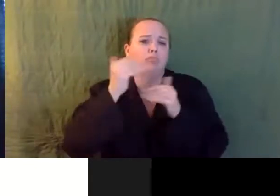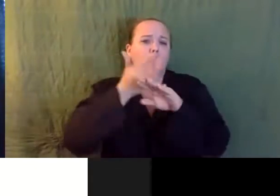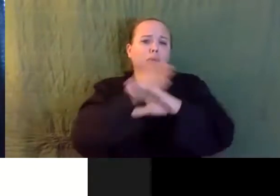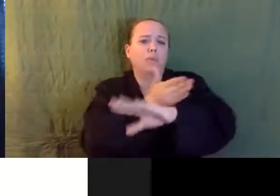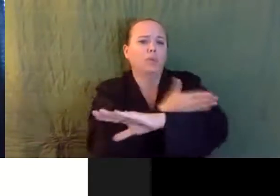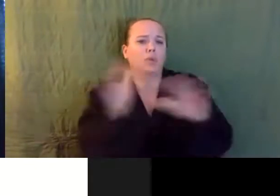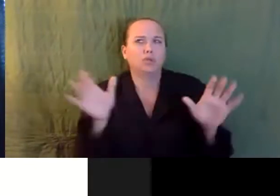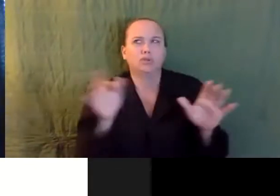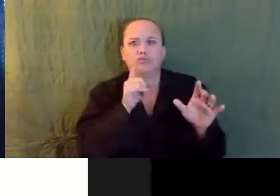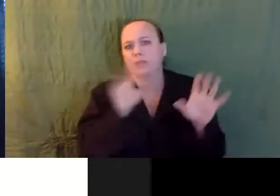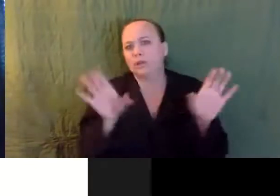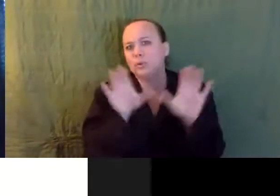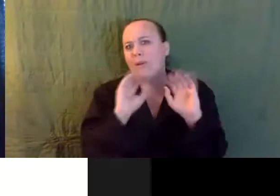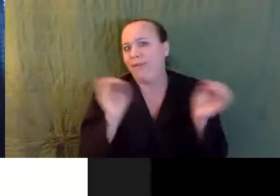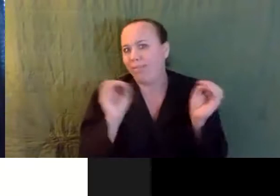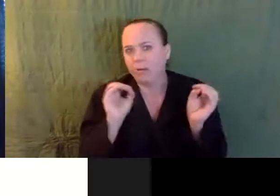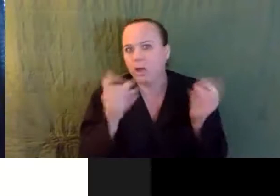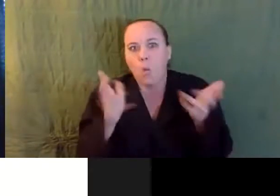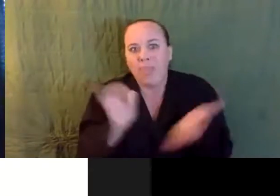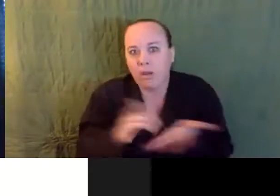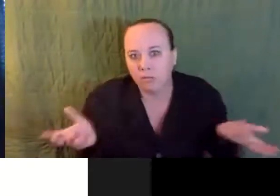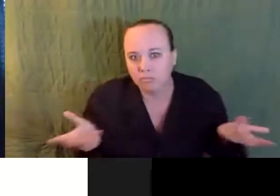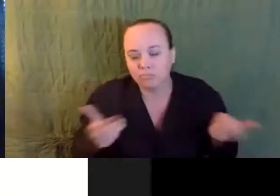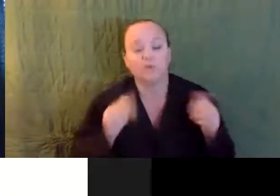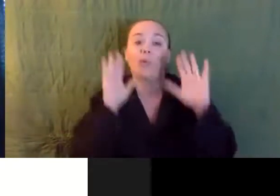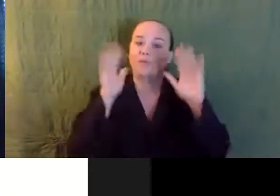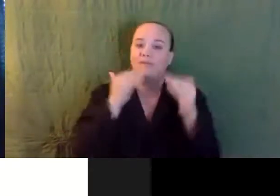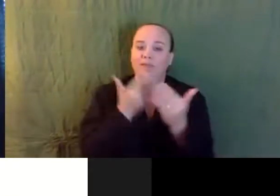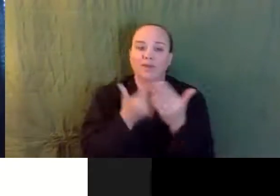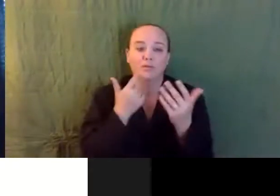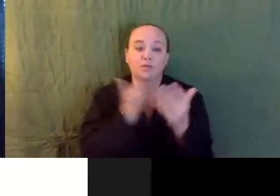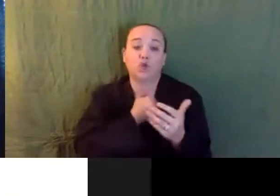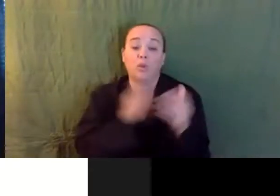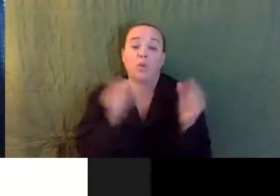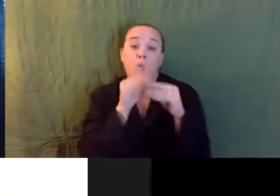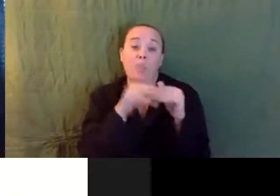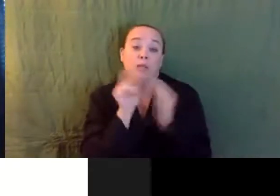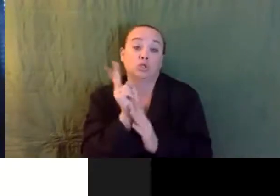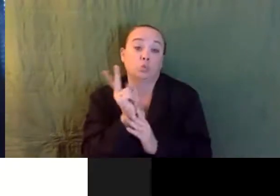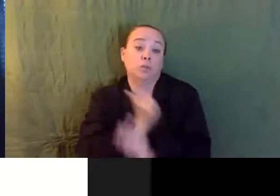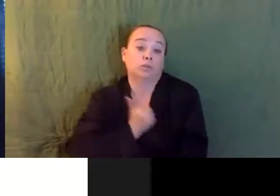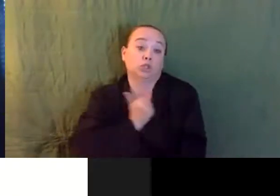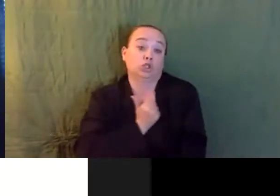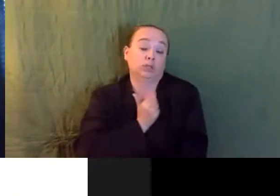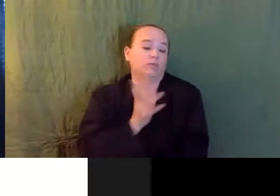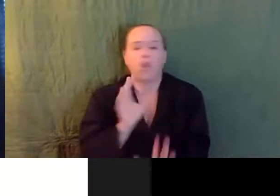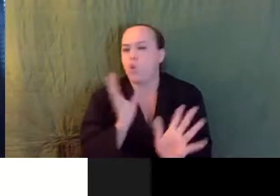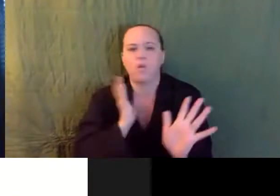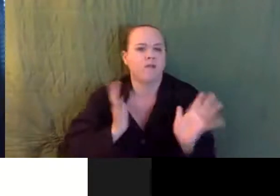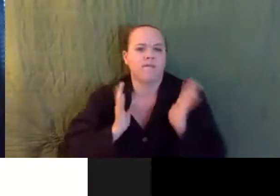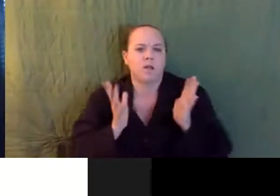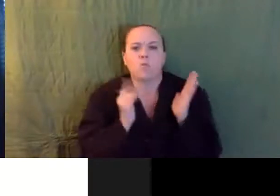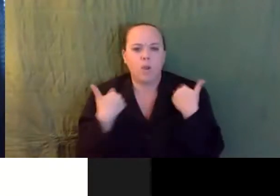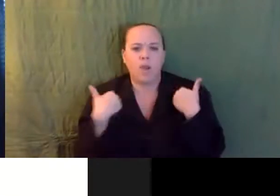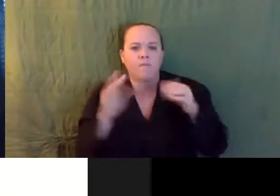done. Great. Thank you. I'm sorry, that was probably more than 2 minutes. I apologize. No, that's fine. We had more than